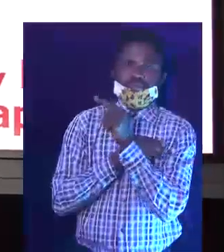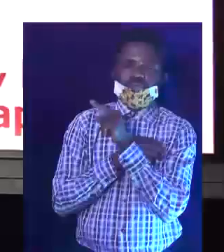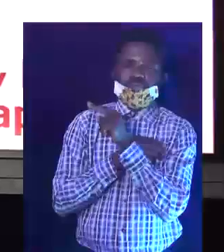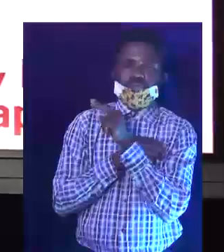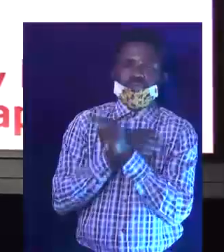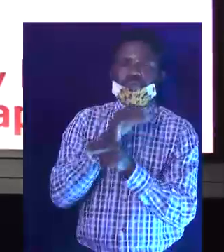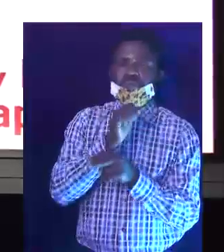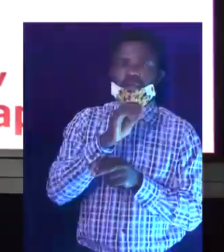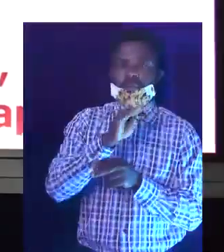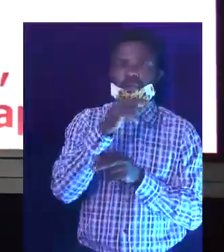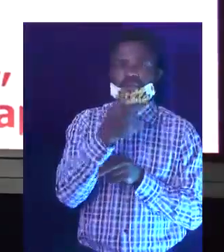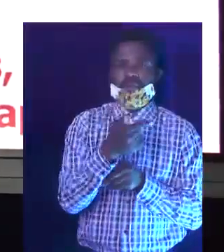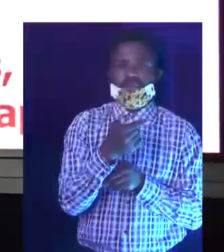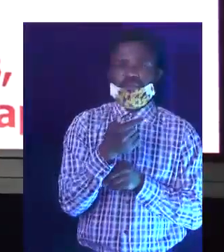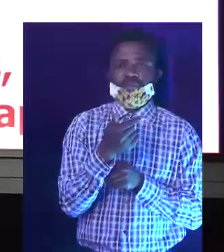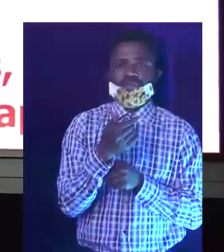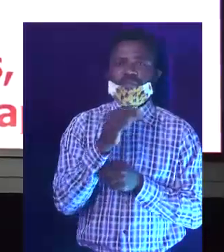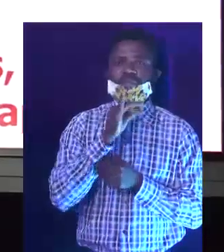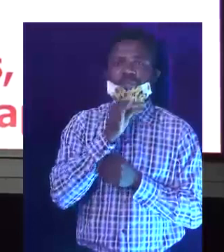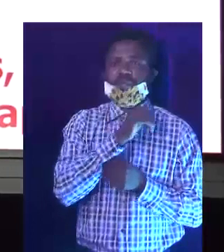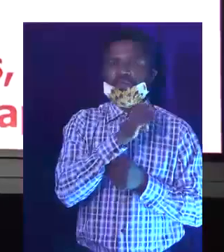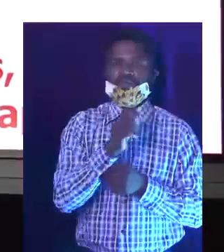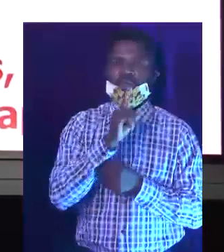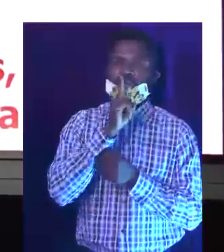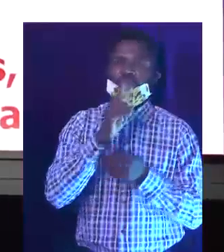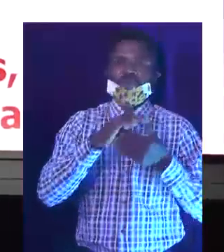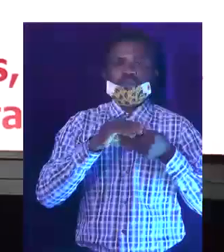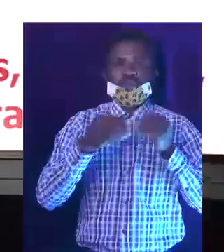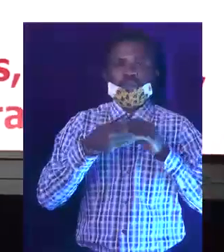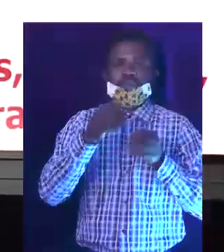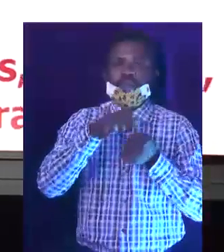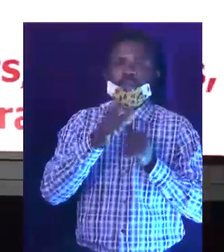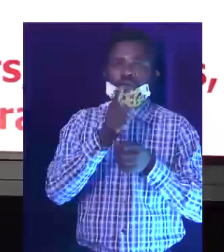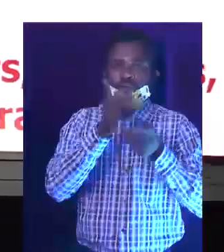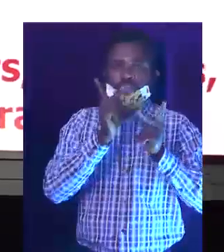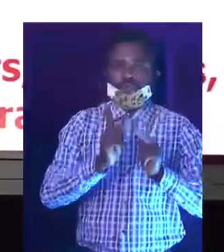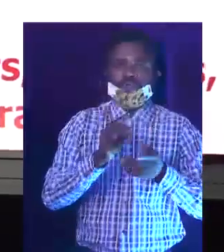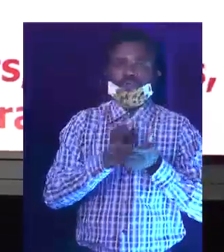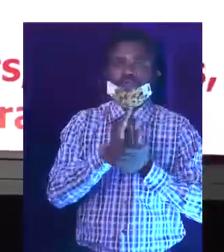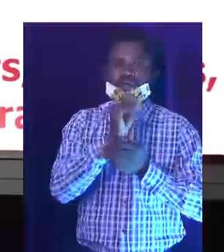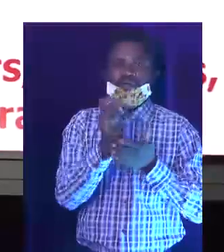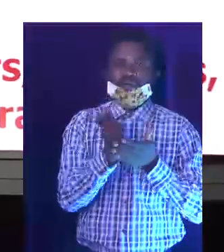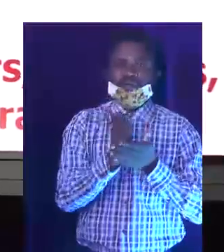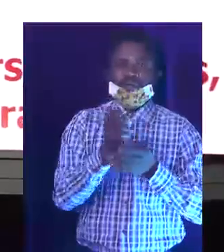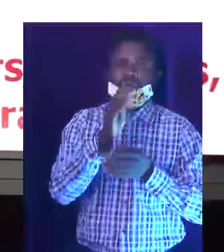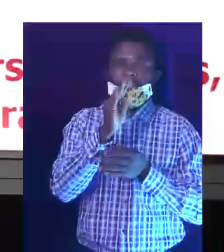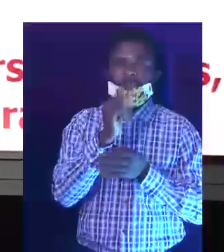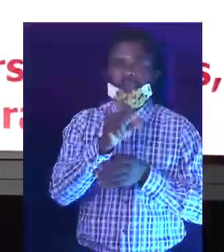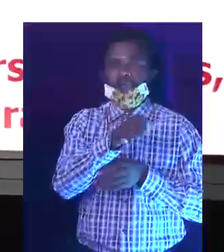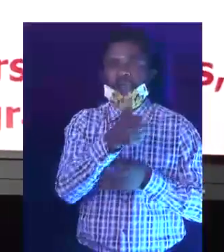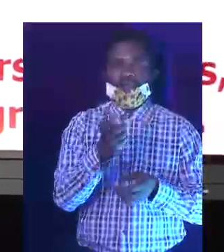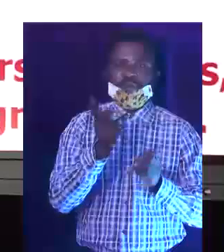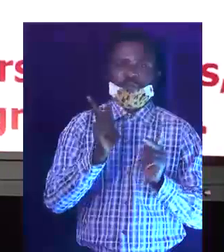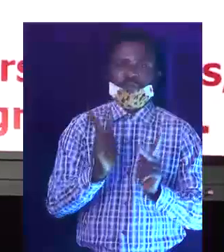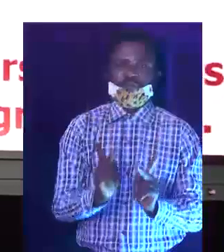Good. A biography is a real story about a person that is written